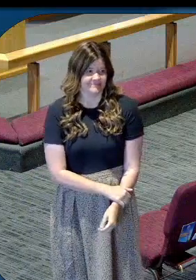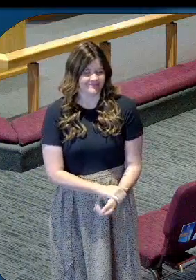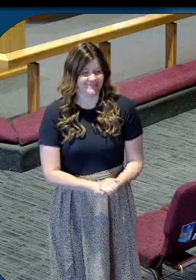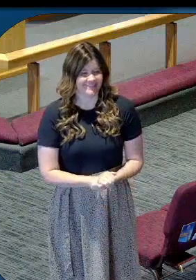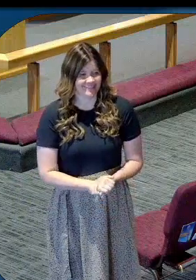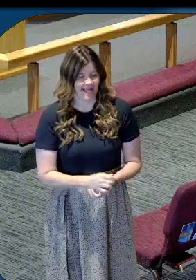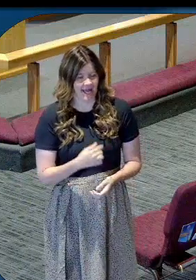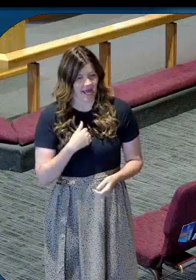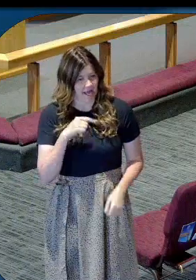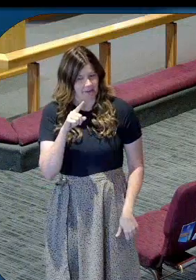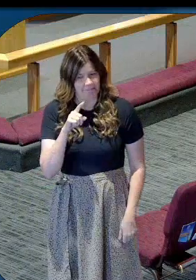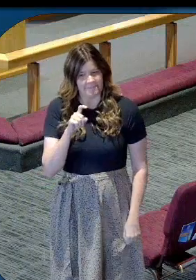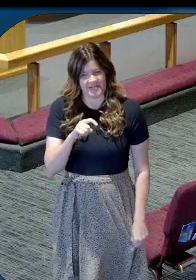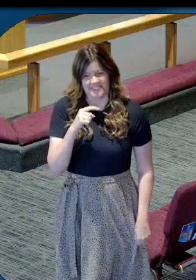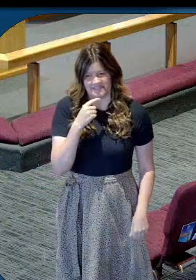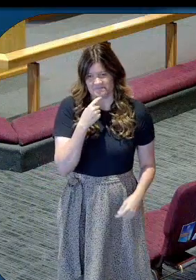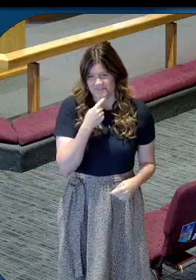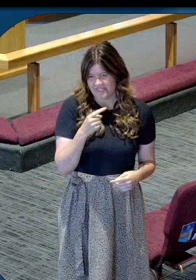I have to say,